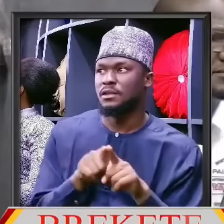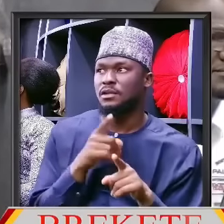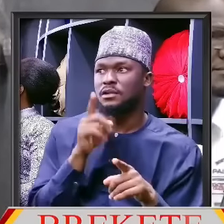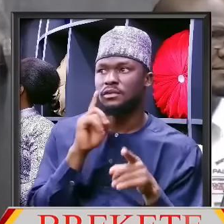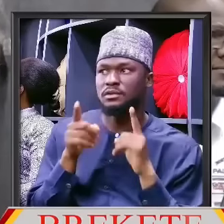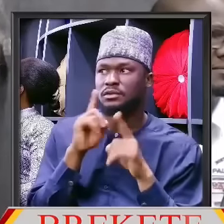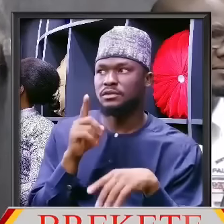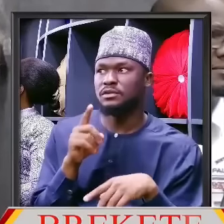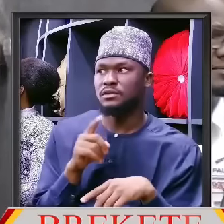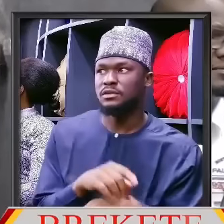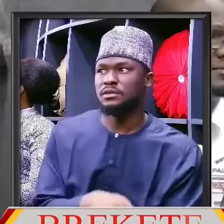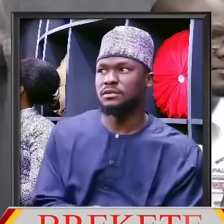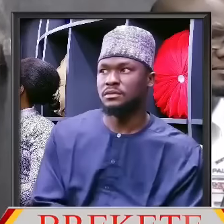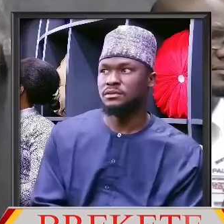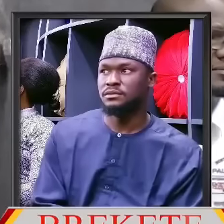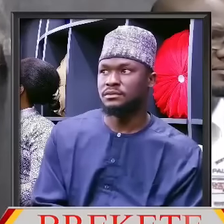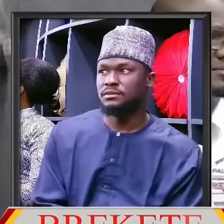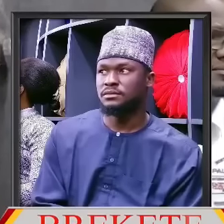Hold on, VC, as you speak.